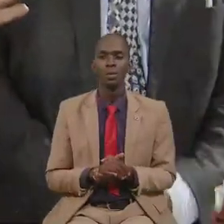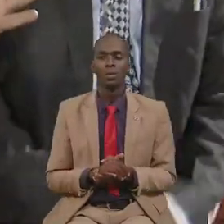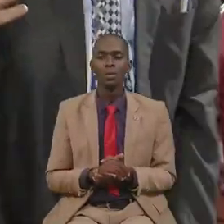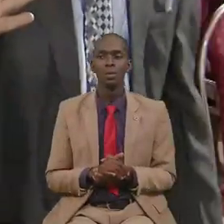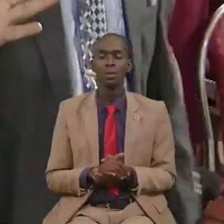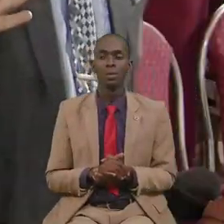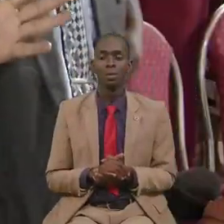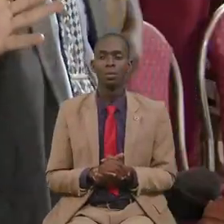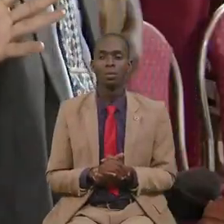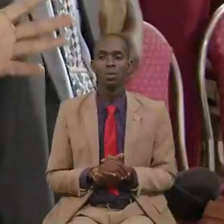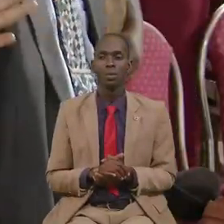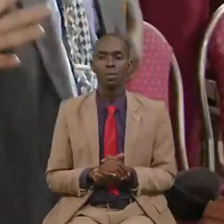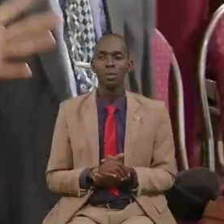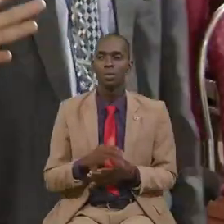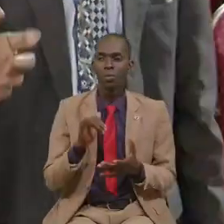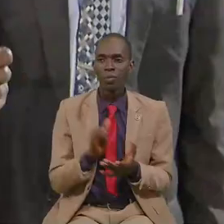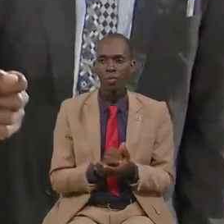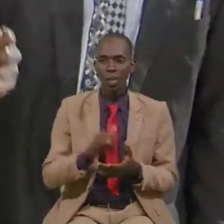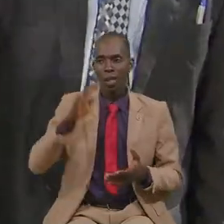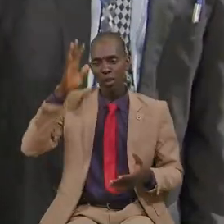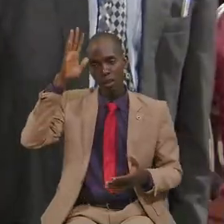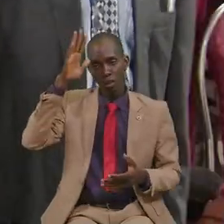That adamant,